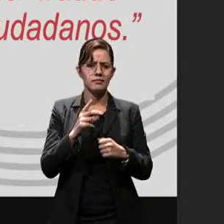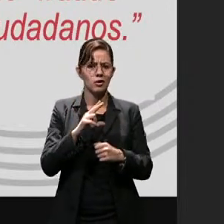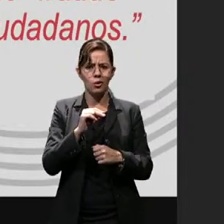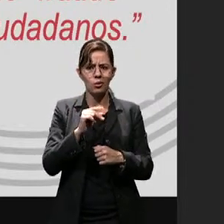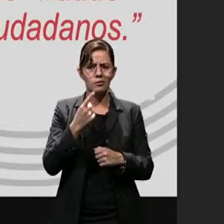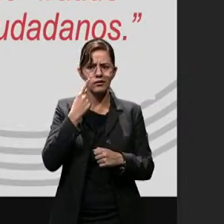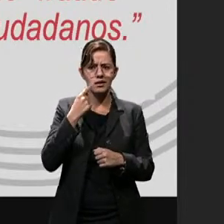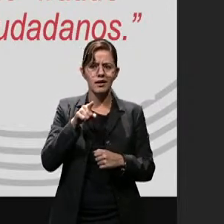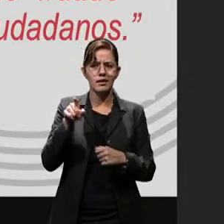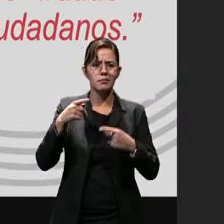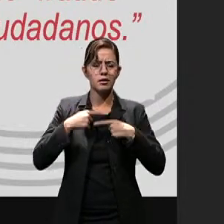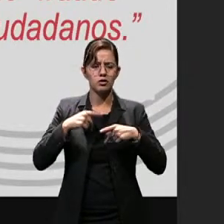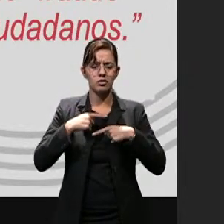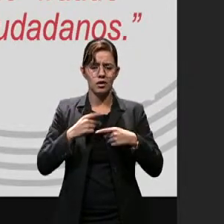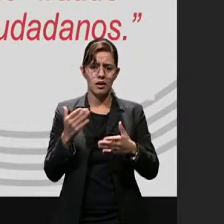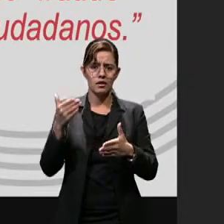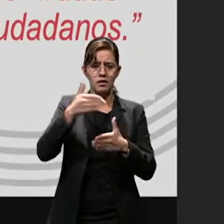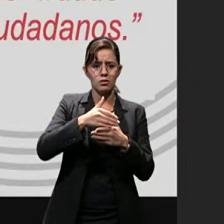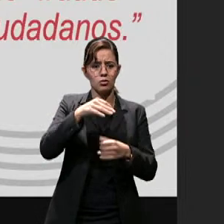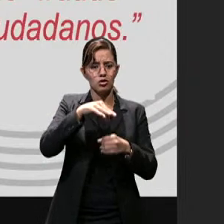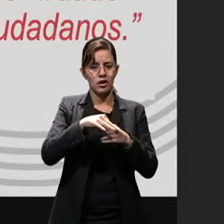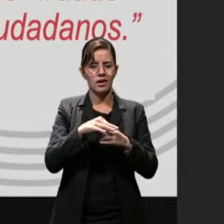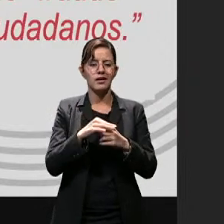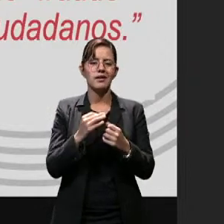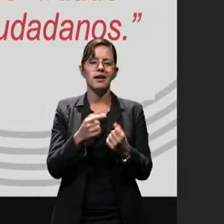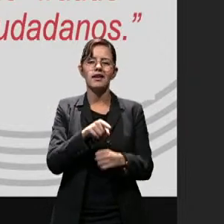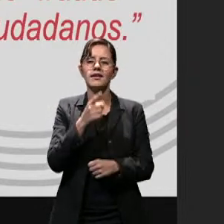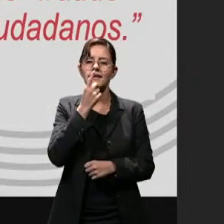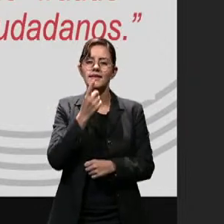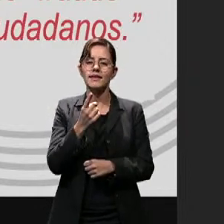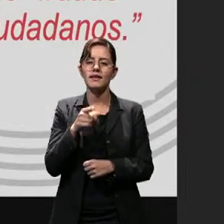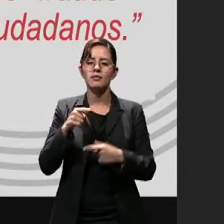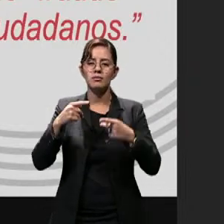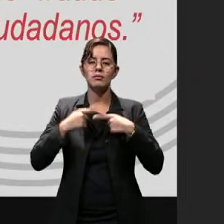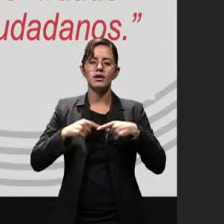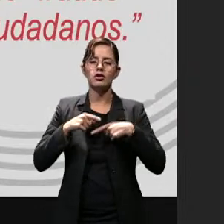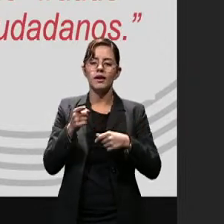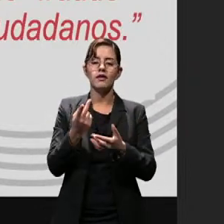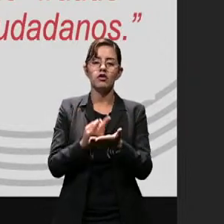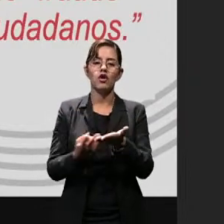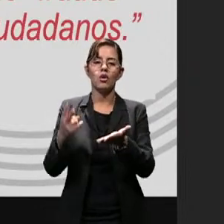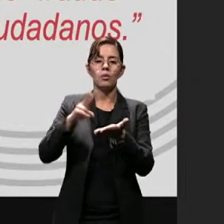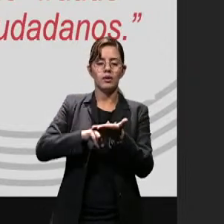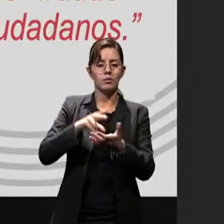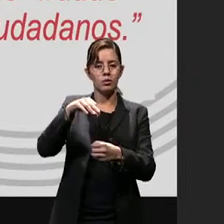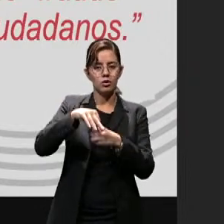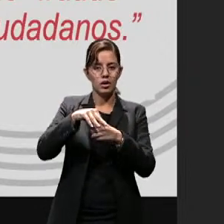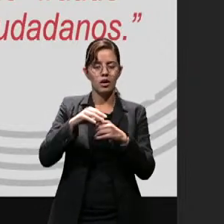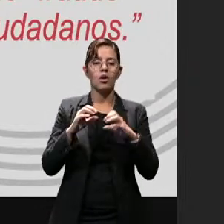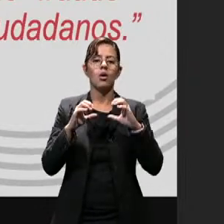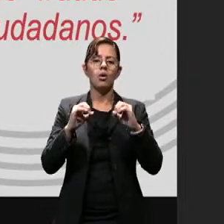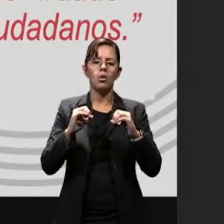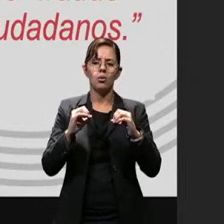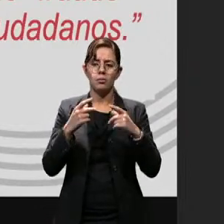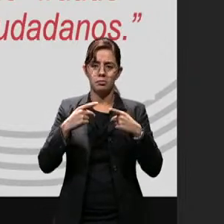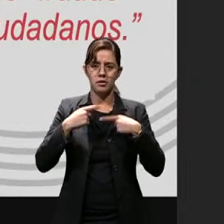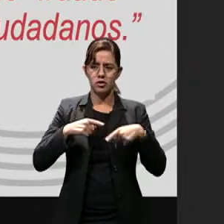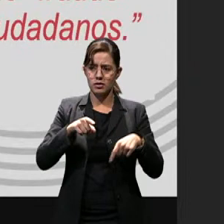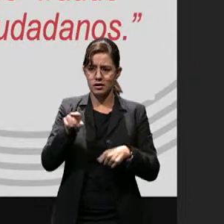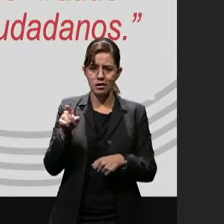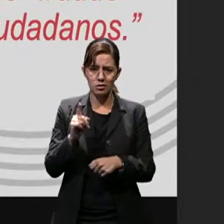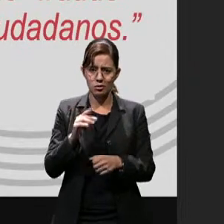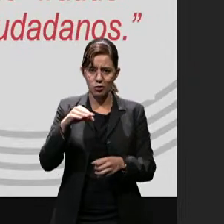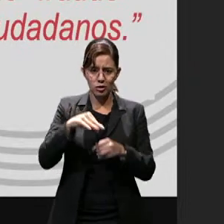and that will somehow take away your valid vote because they're not eligible. And